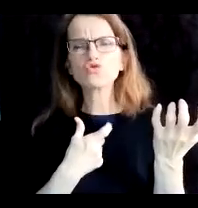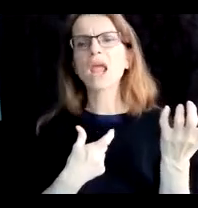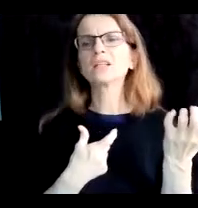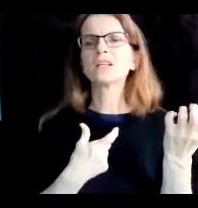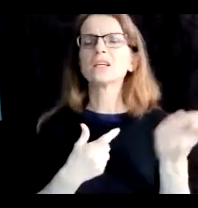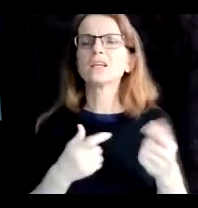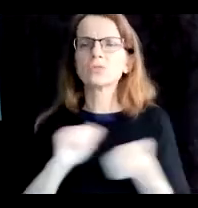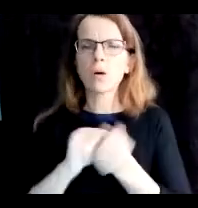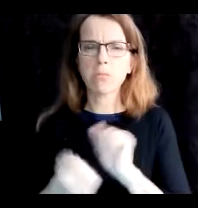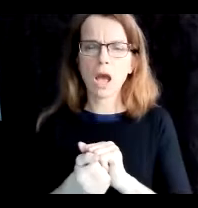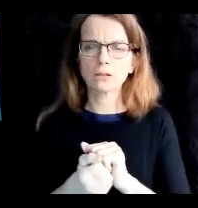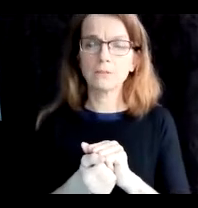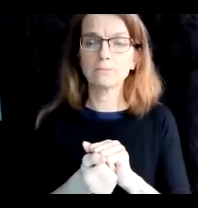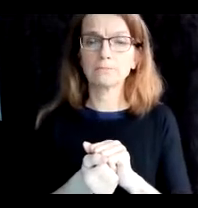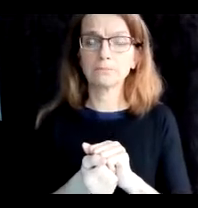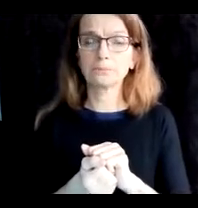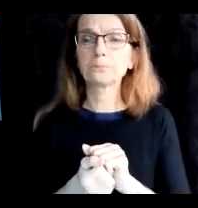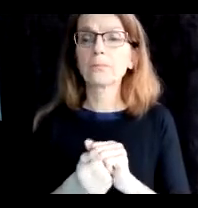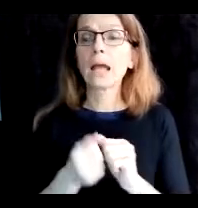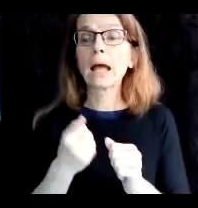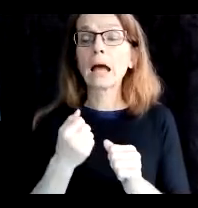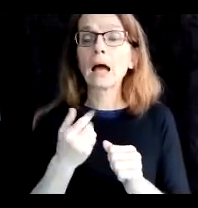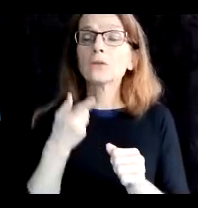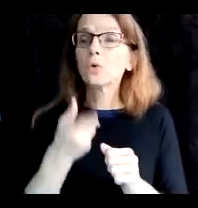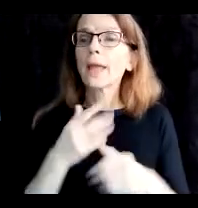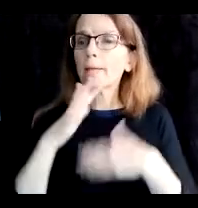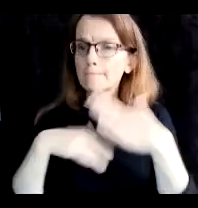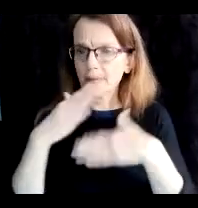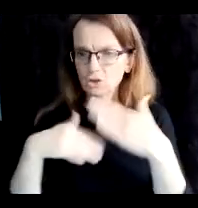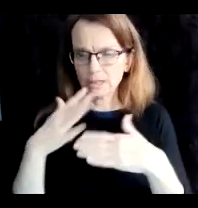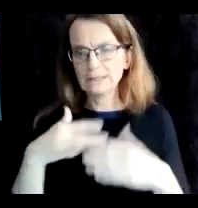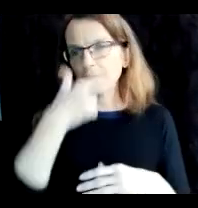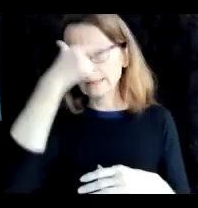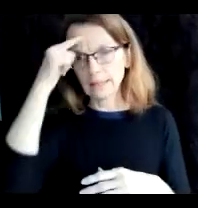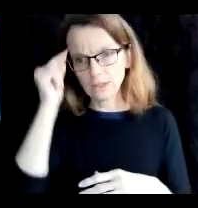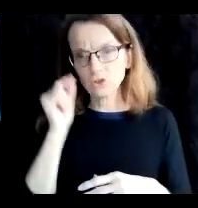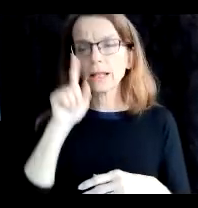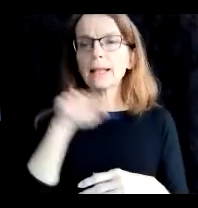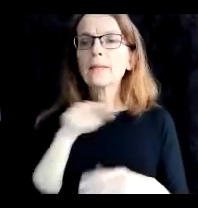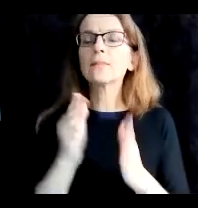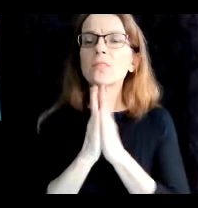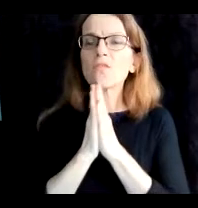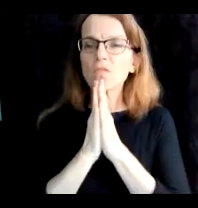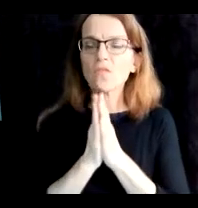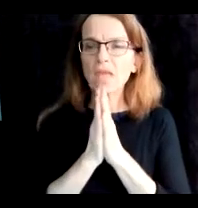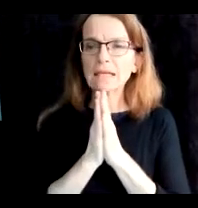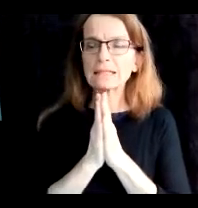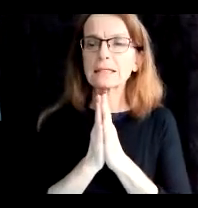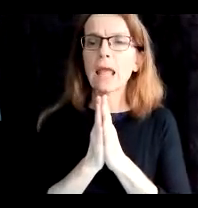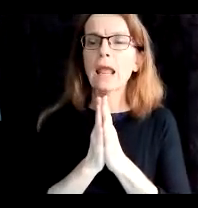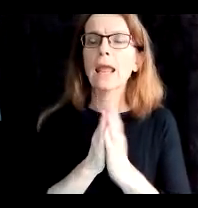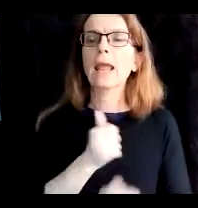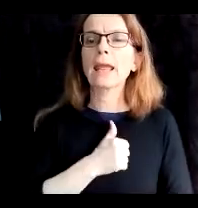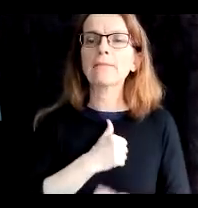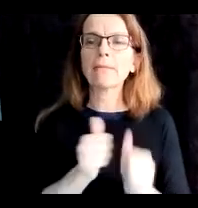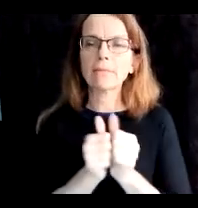national and religious identity. So sometimes citizenship is equal to the, obeying the religious rules,